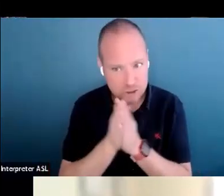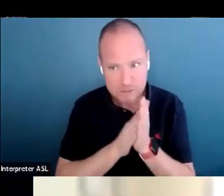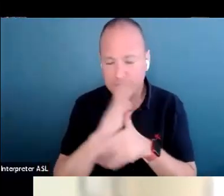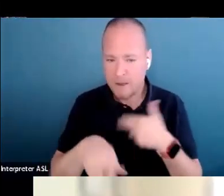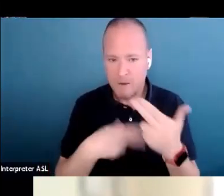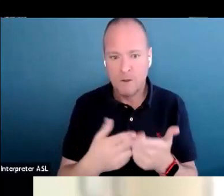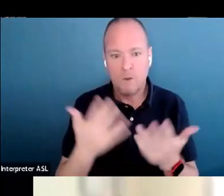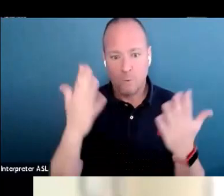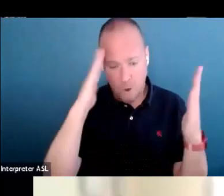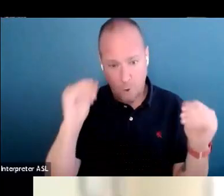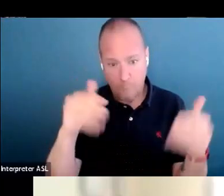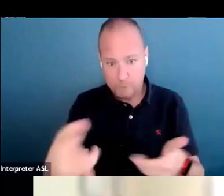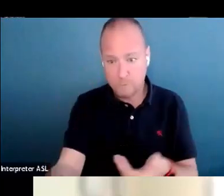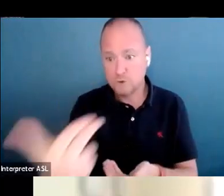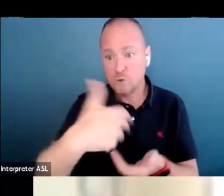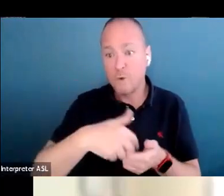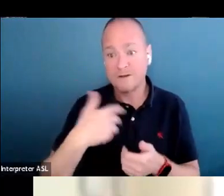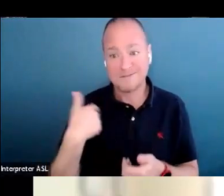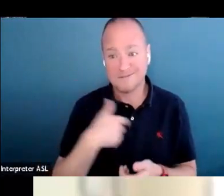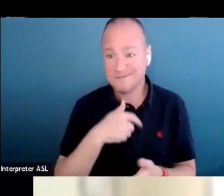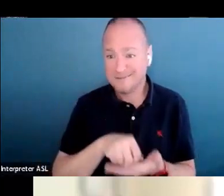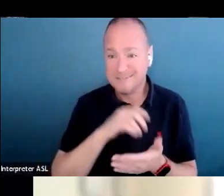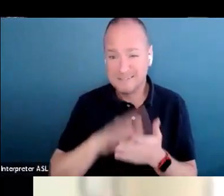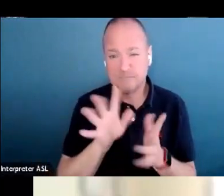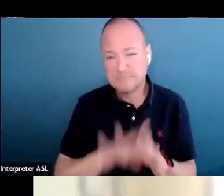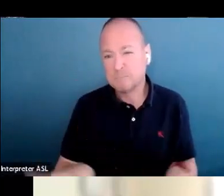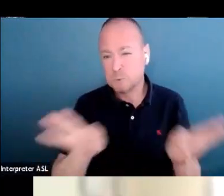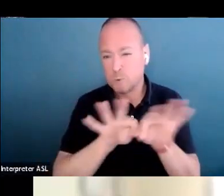hope that you will join us in this important work going forward.